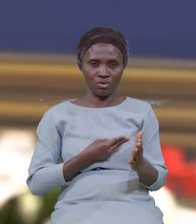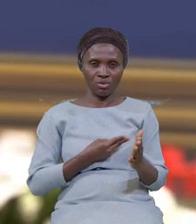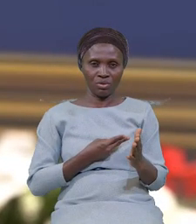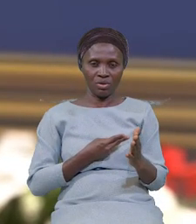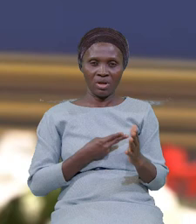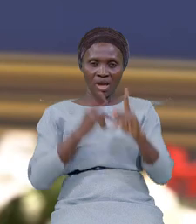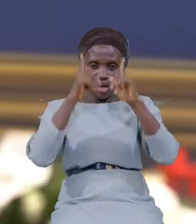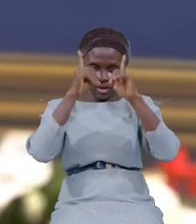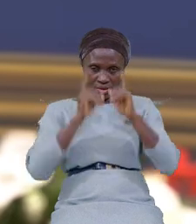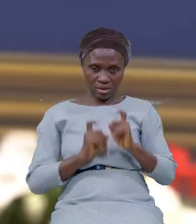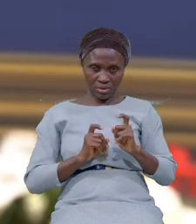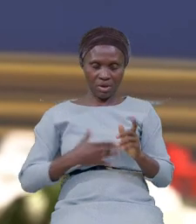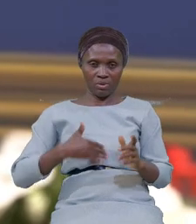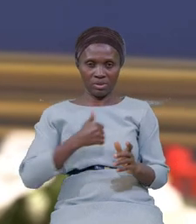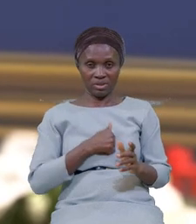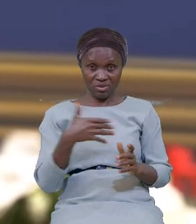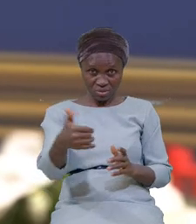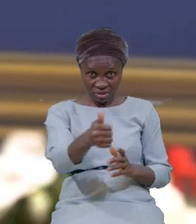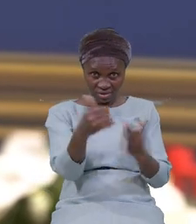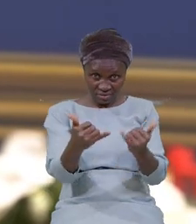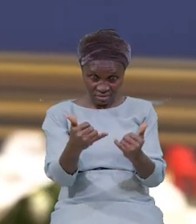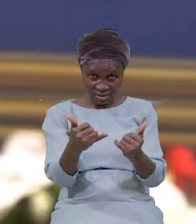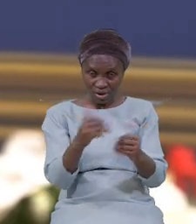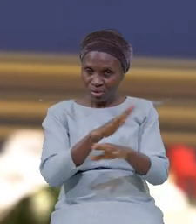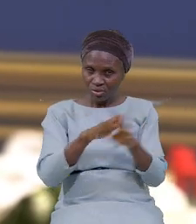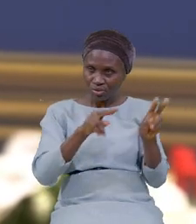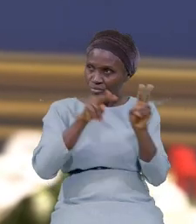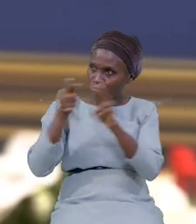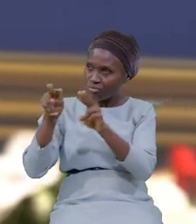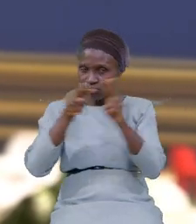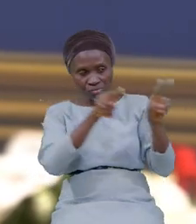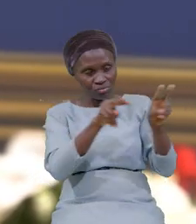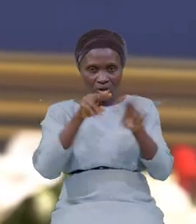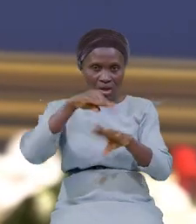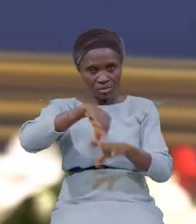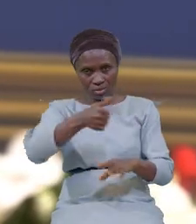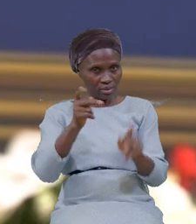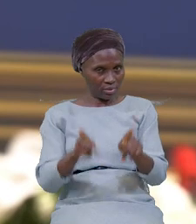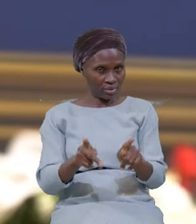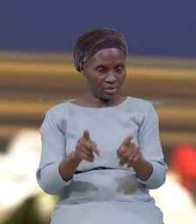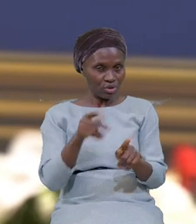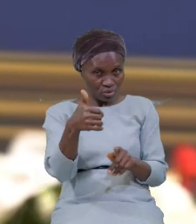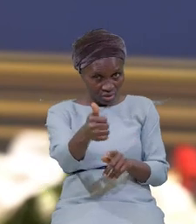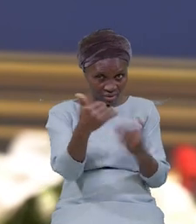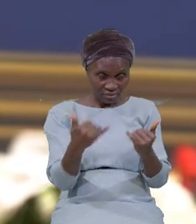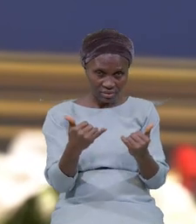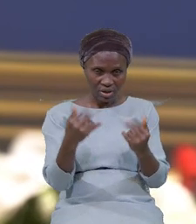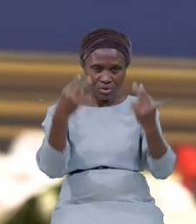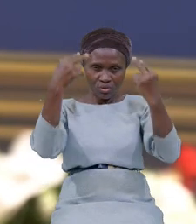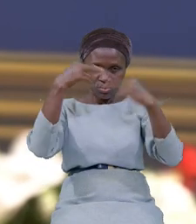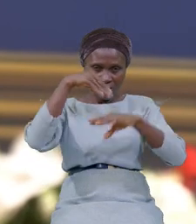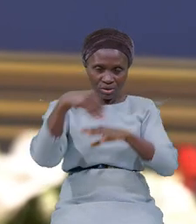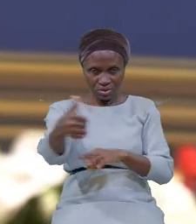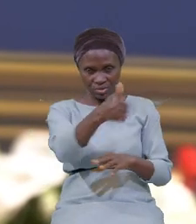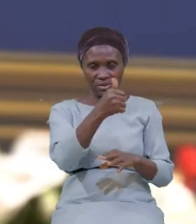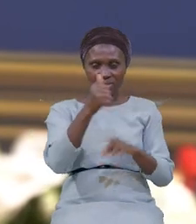life. Look at your own way of doing things. Don't you think a